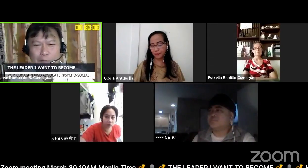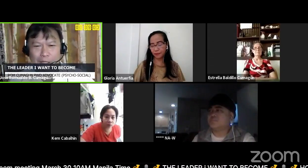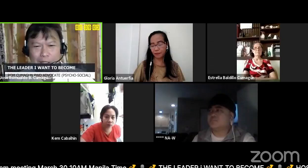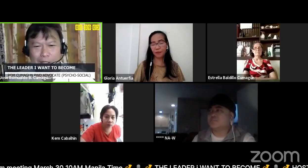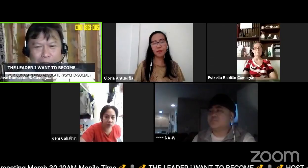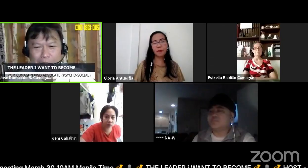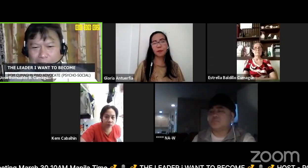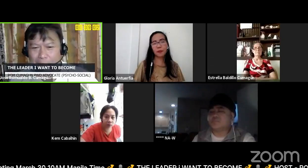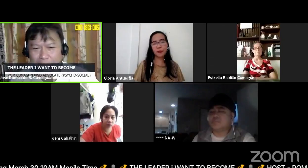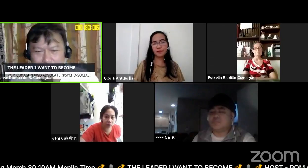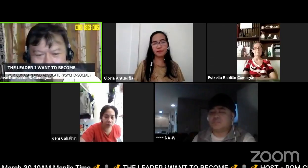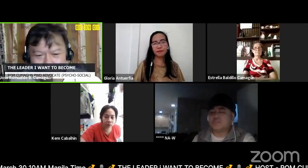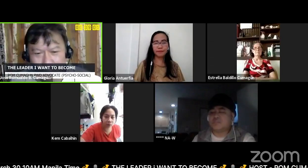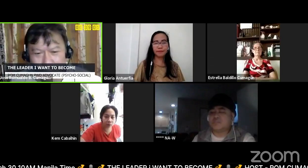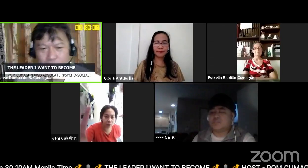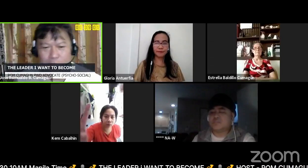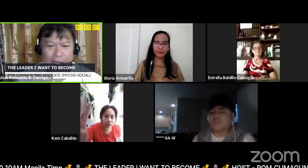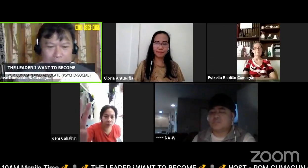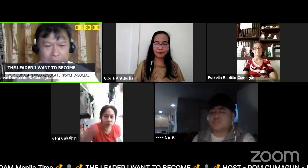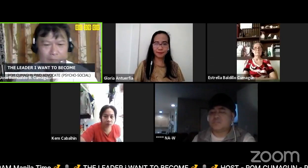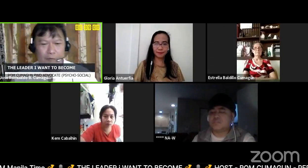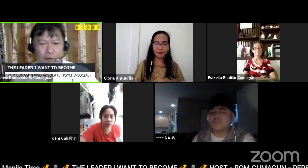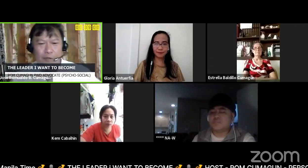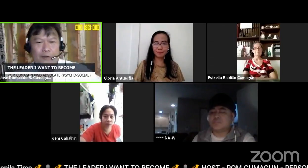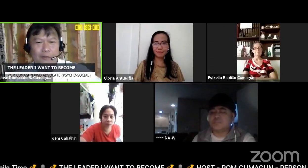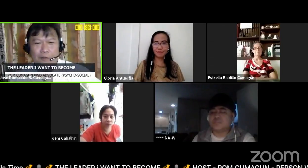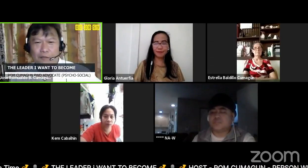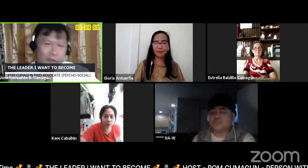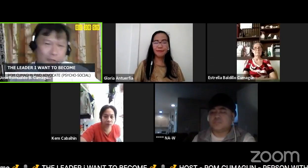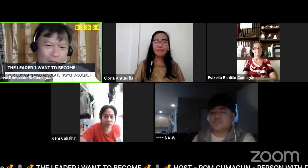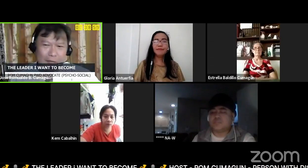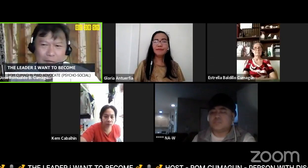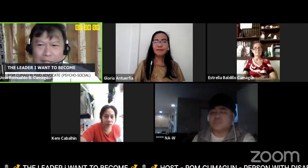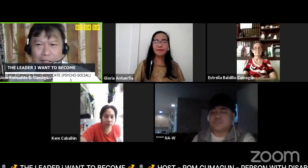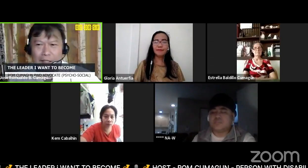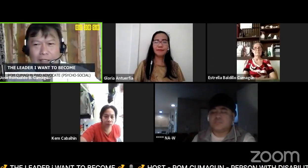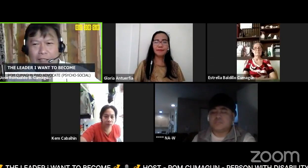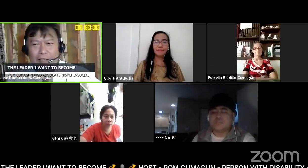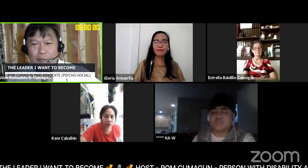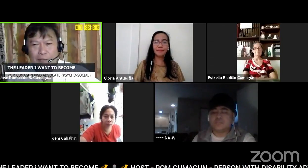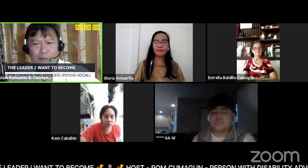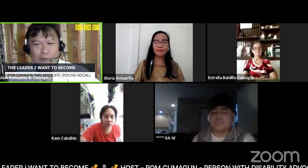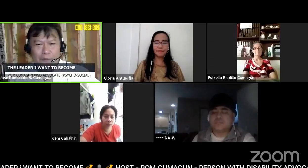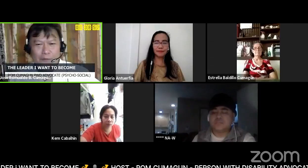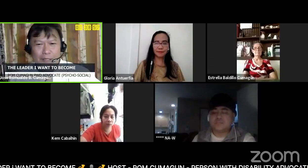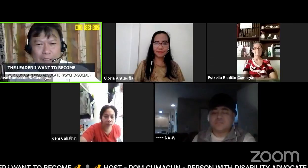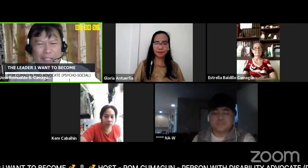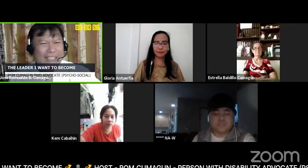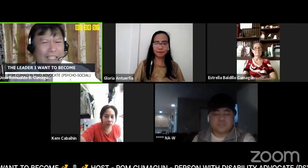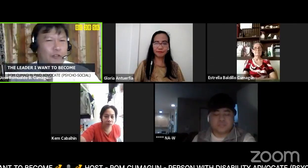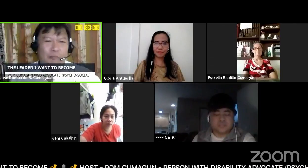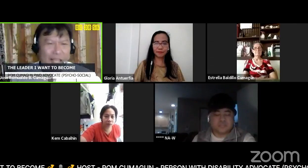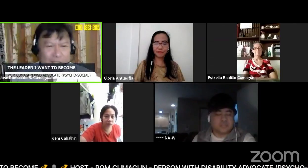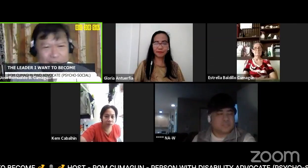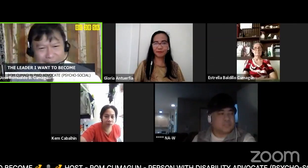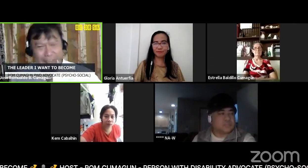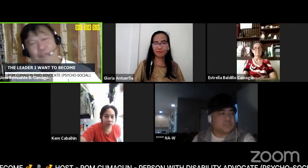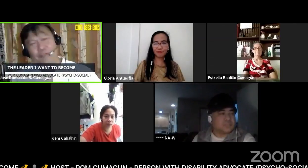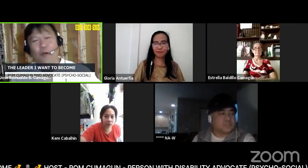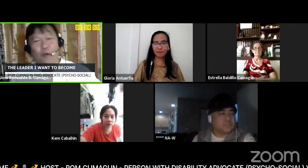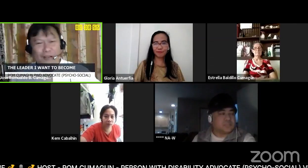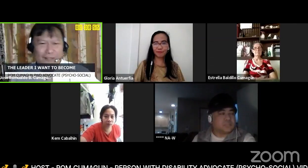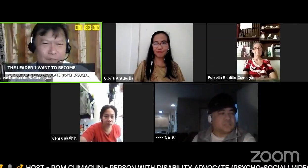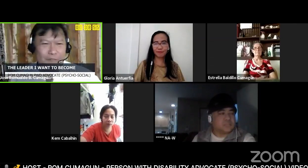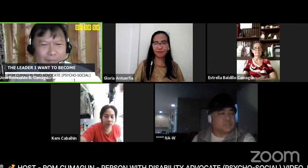you want to really give full time for your family. You want to really give your